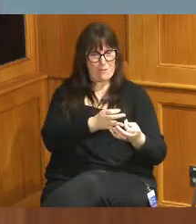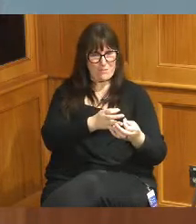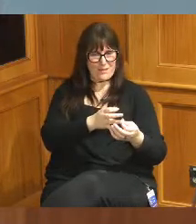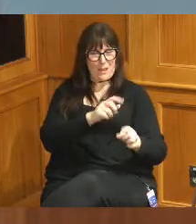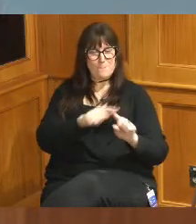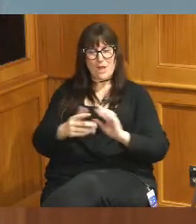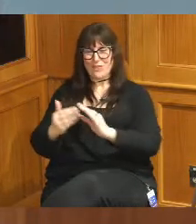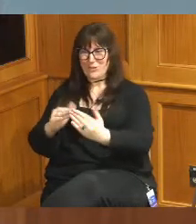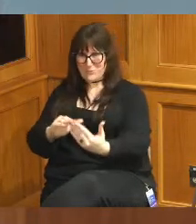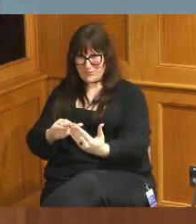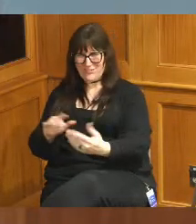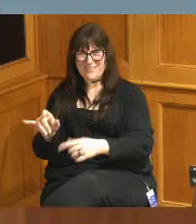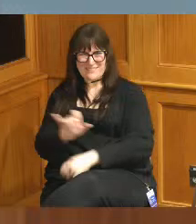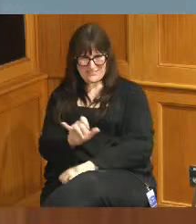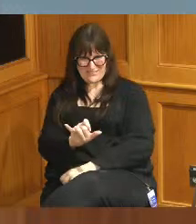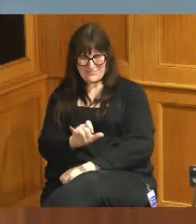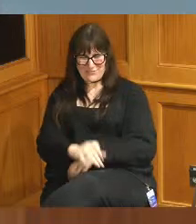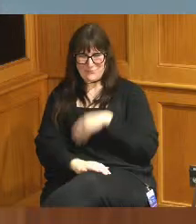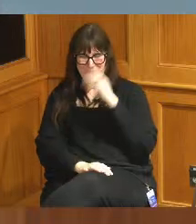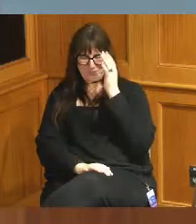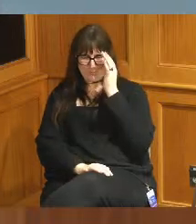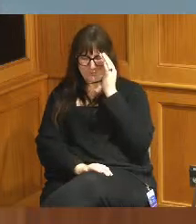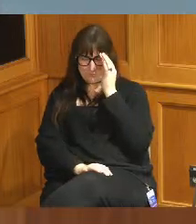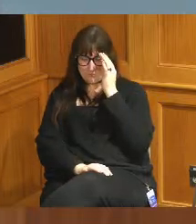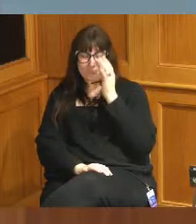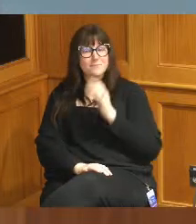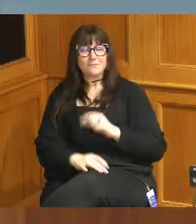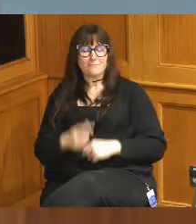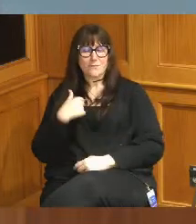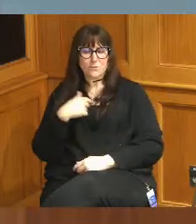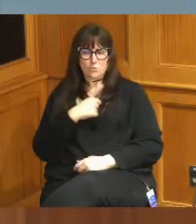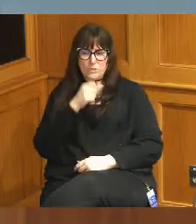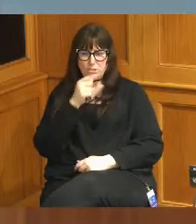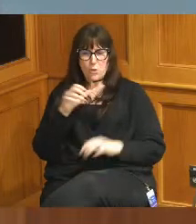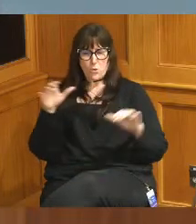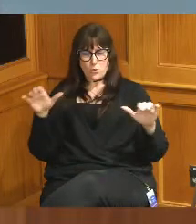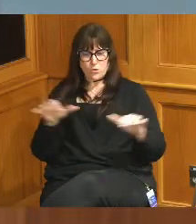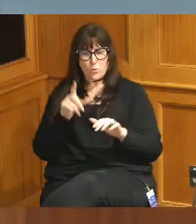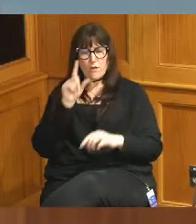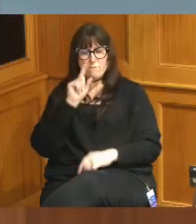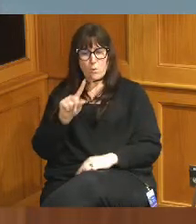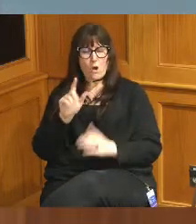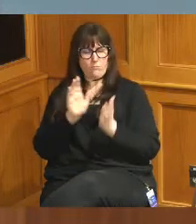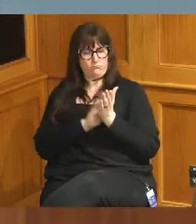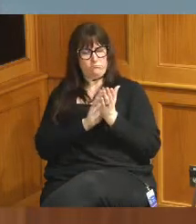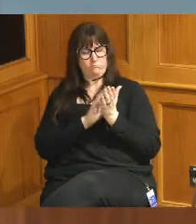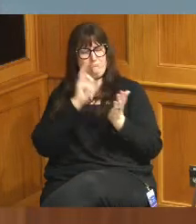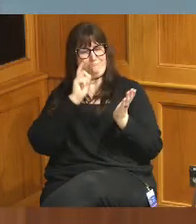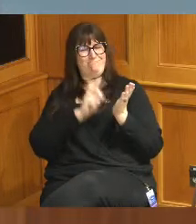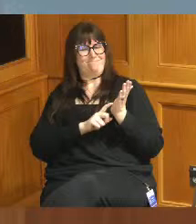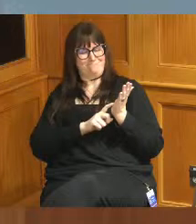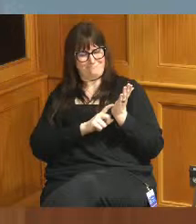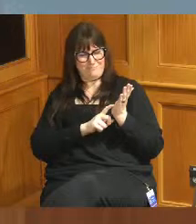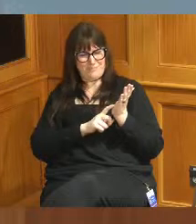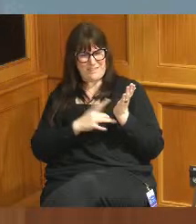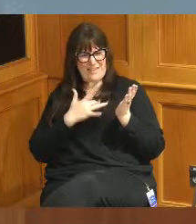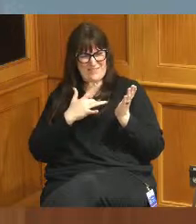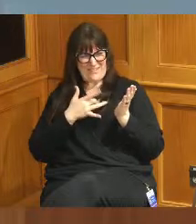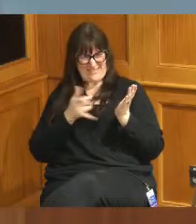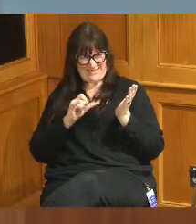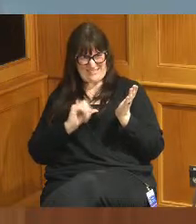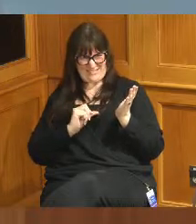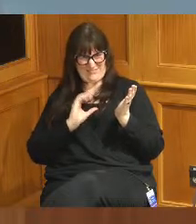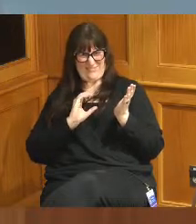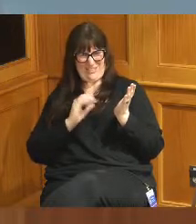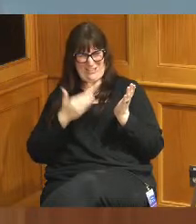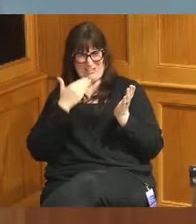your community as a whole. And although we don't do it for the accolades and the recognition, it is good. It